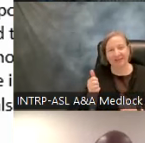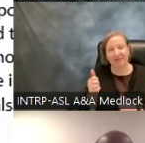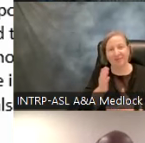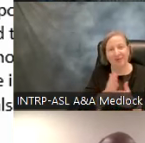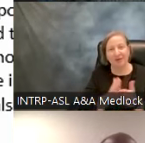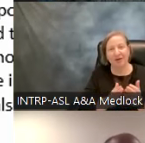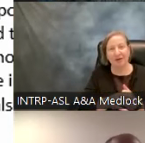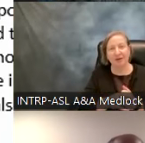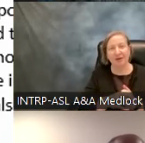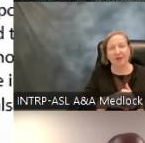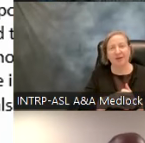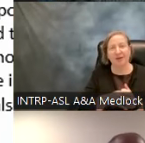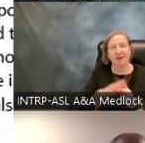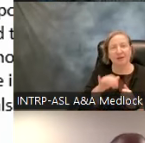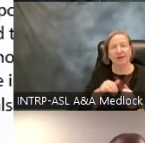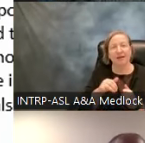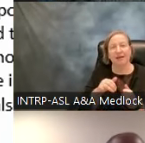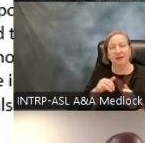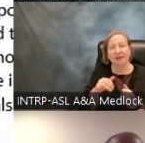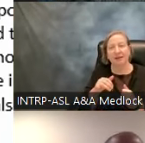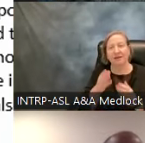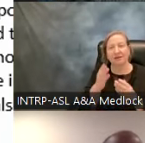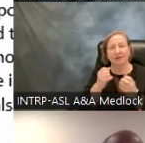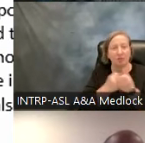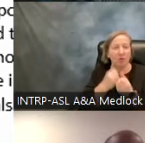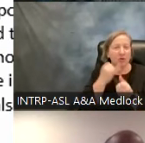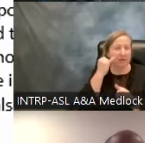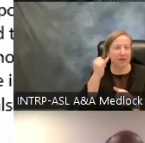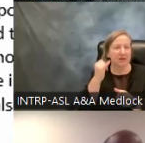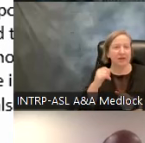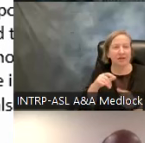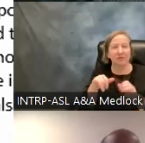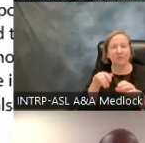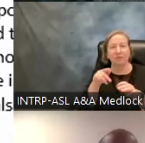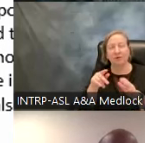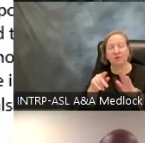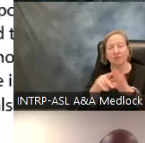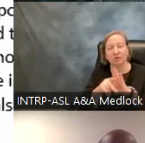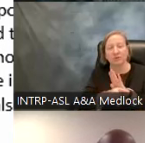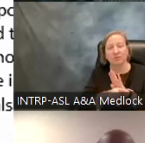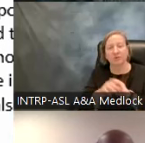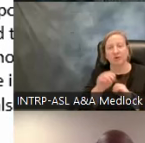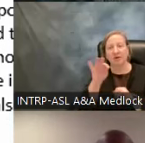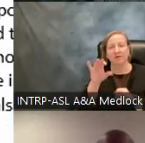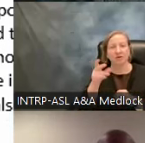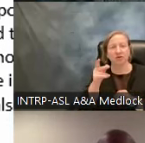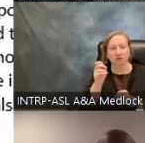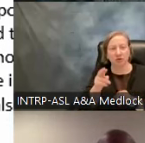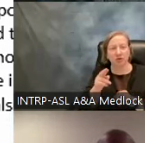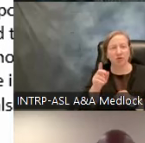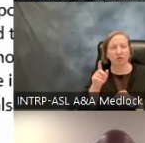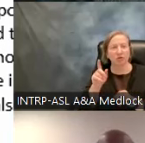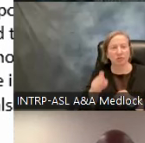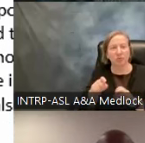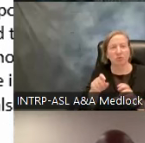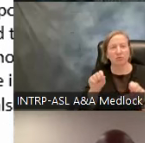it's basically supporting this idea under the principles of the charter that they supposed to be able